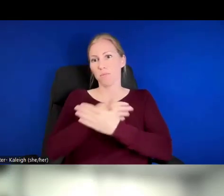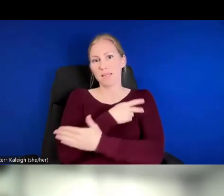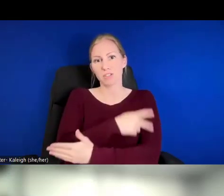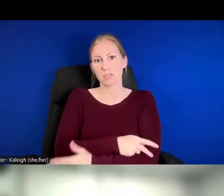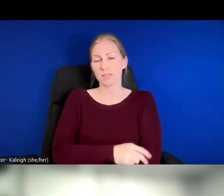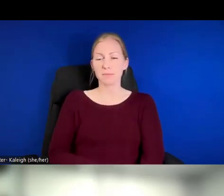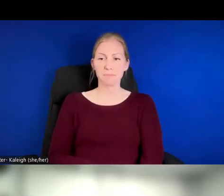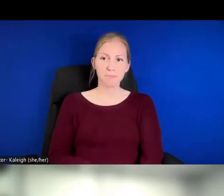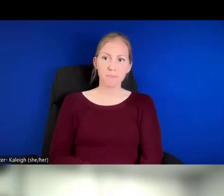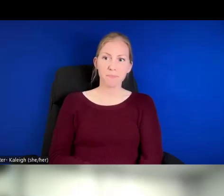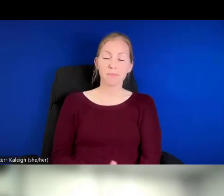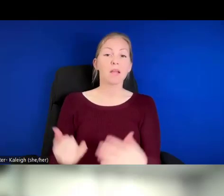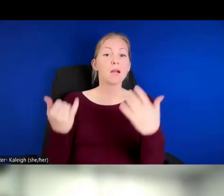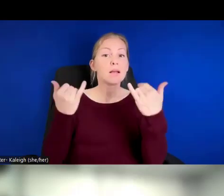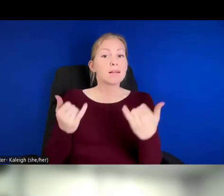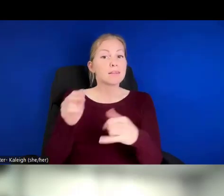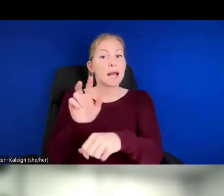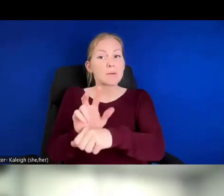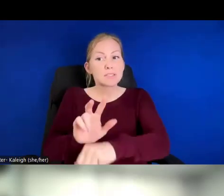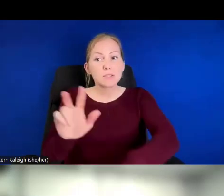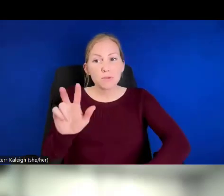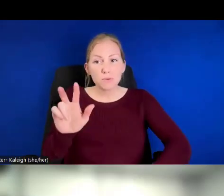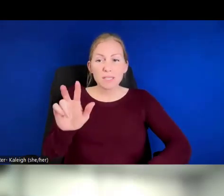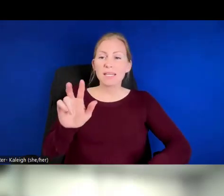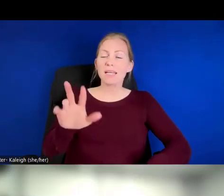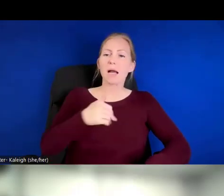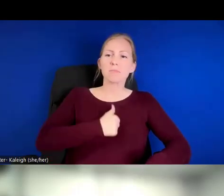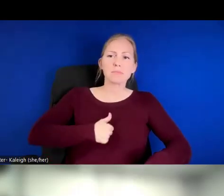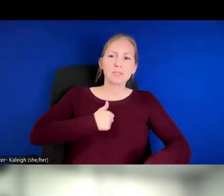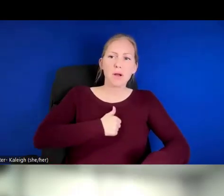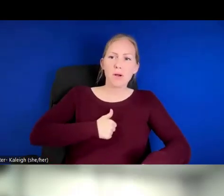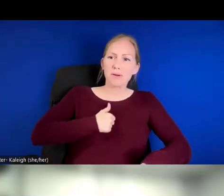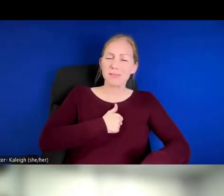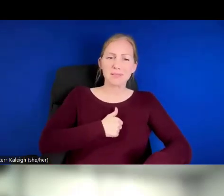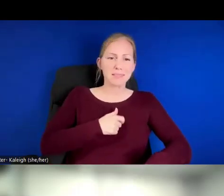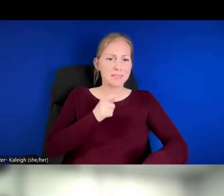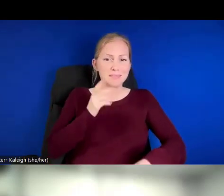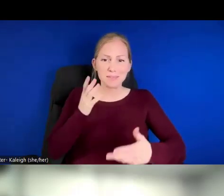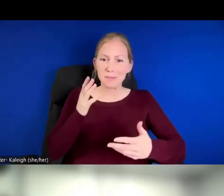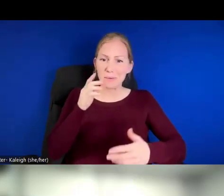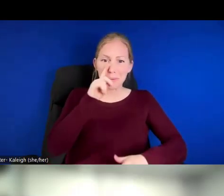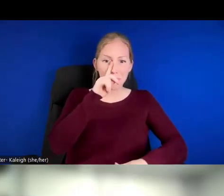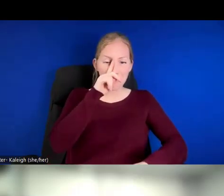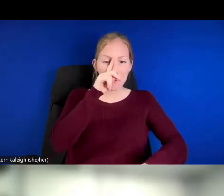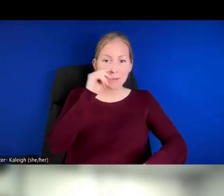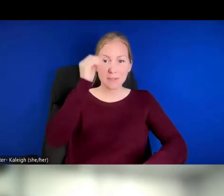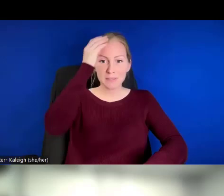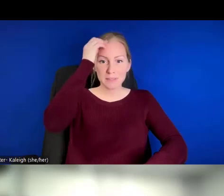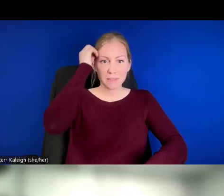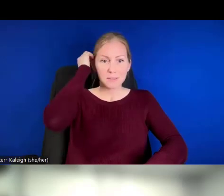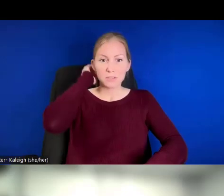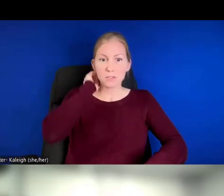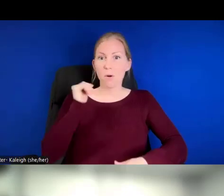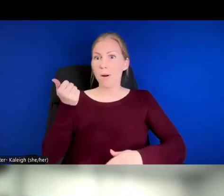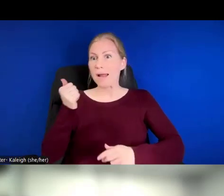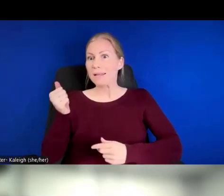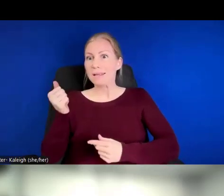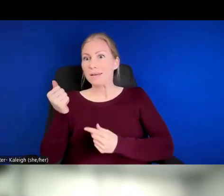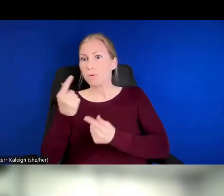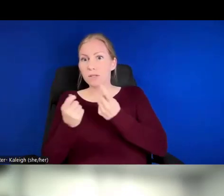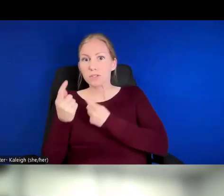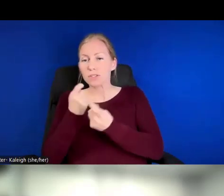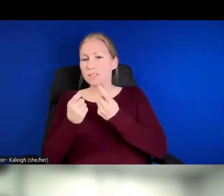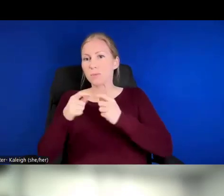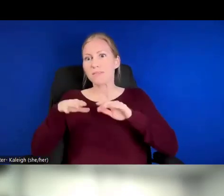Well, it's 3 o'clock, and I apologize for any questions we weren't able to